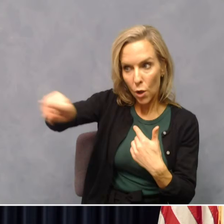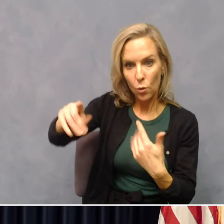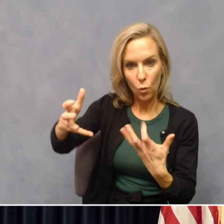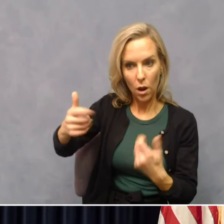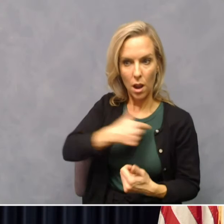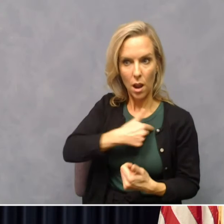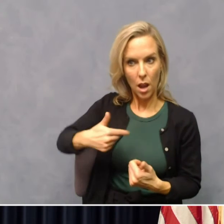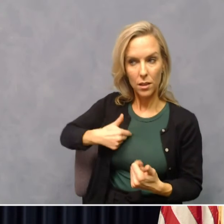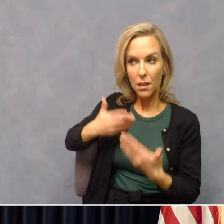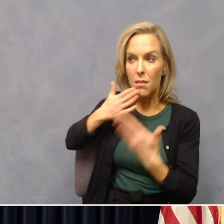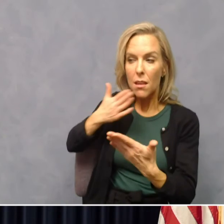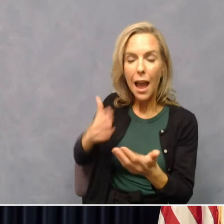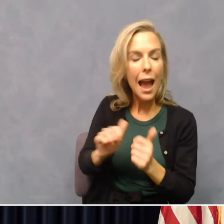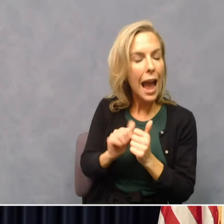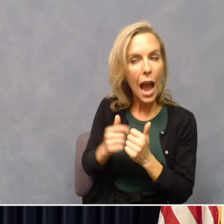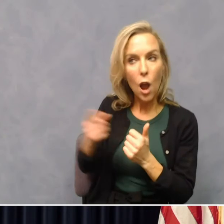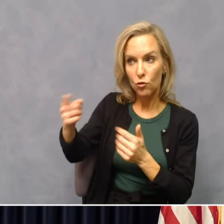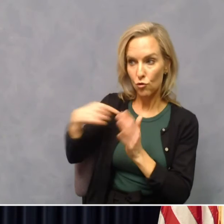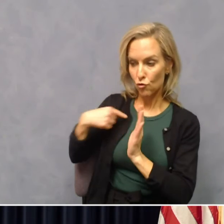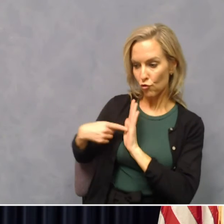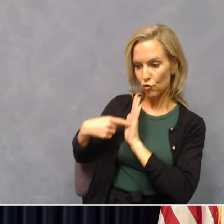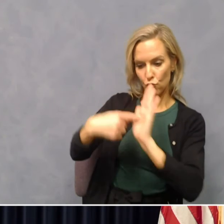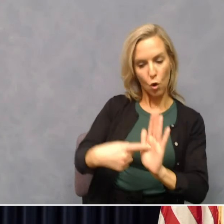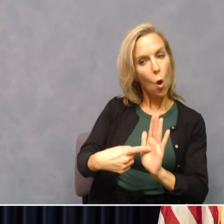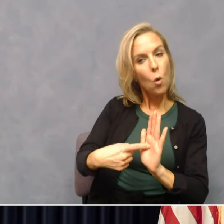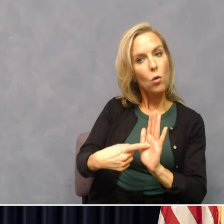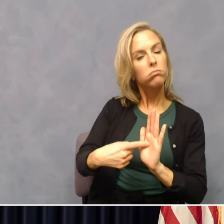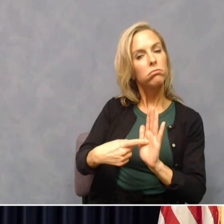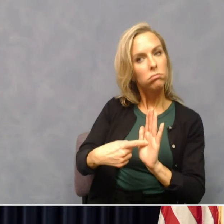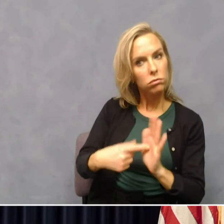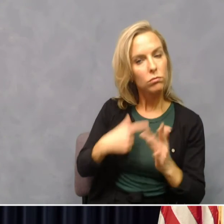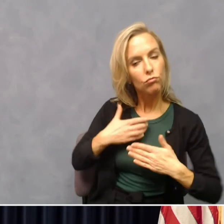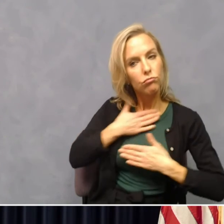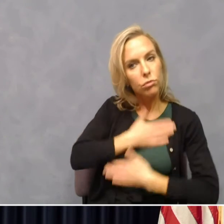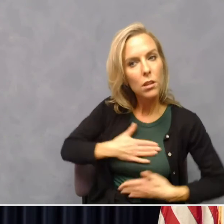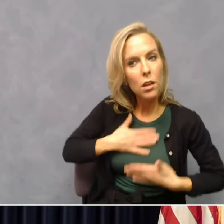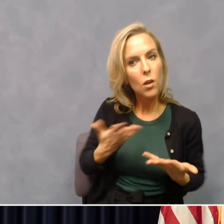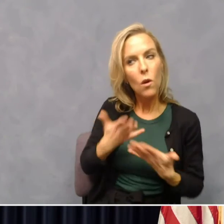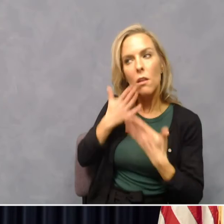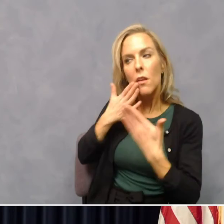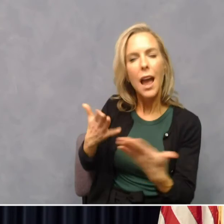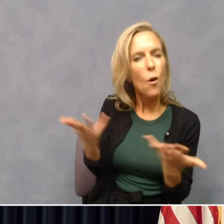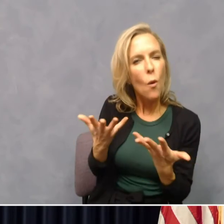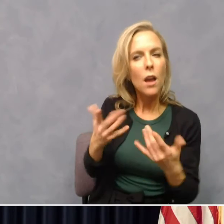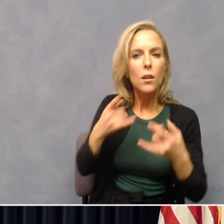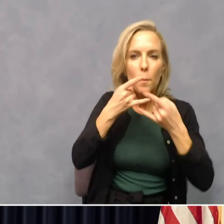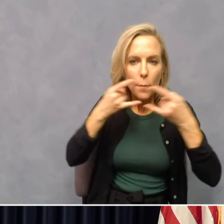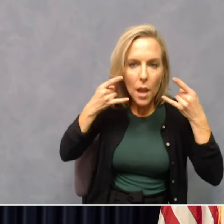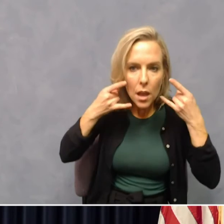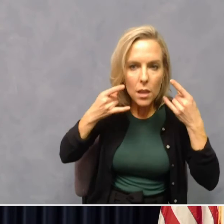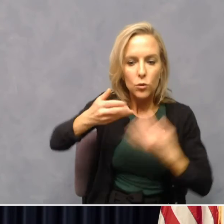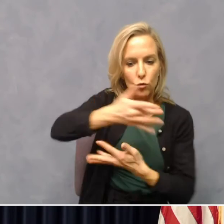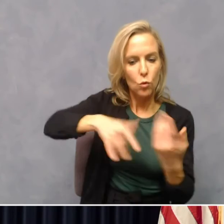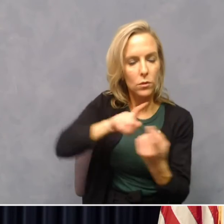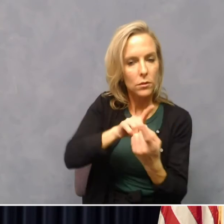them, to show our gratitude, is to wear a mask, is to social distance,